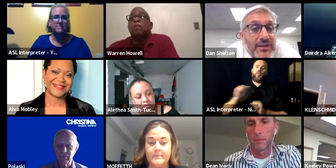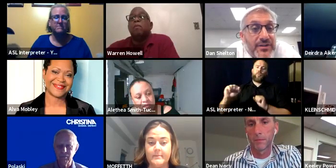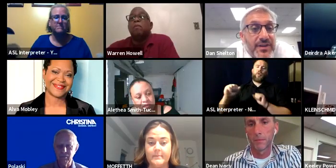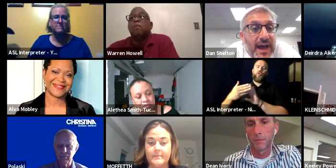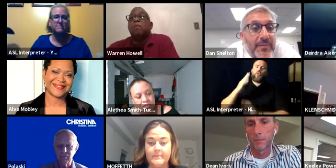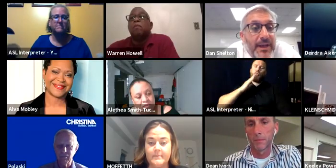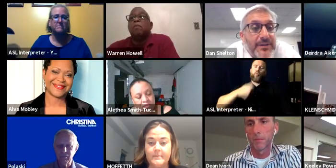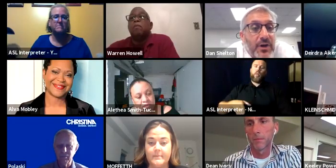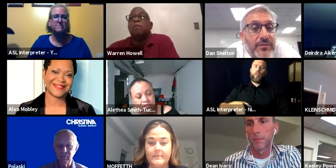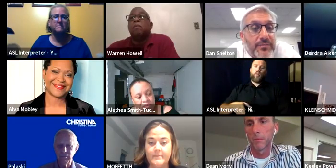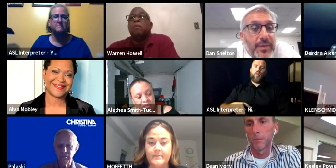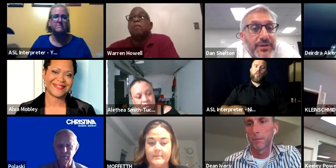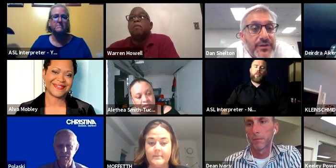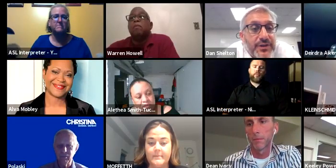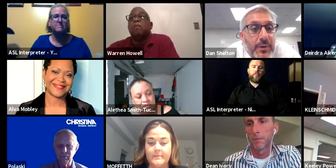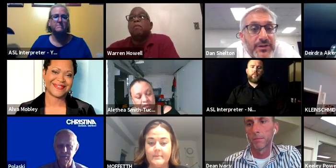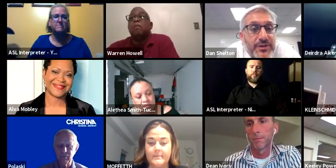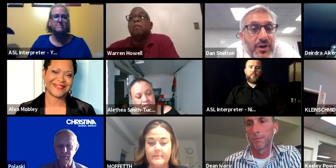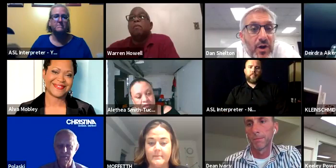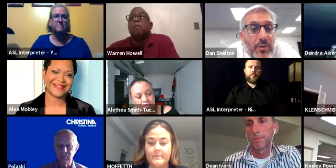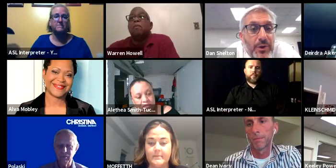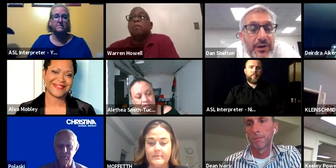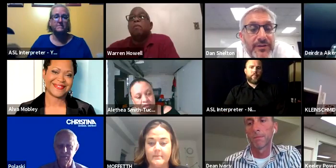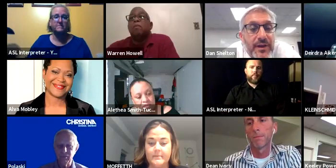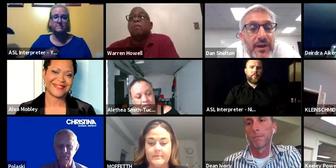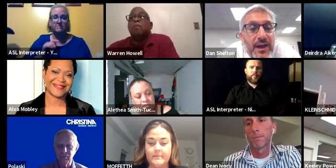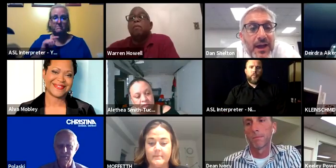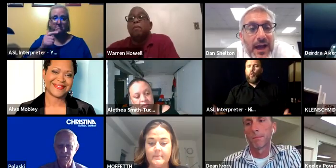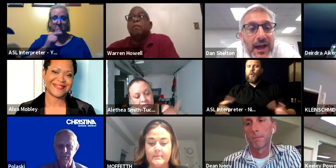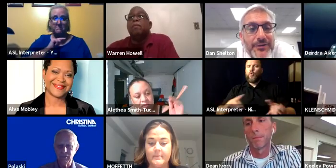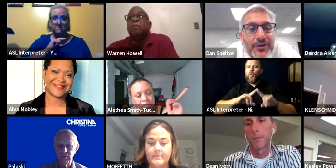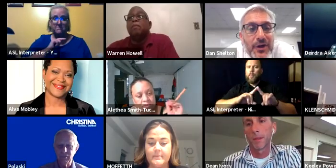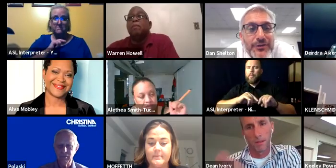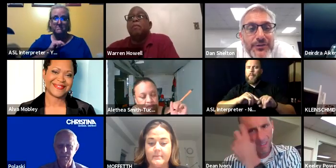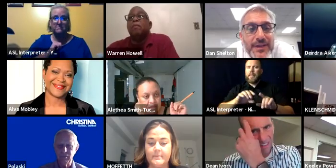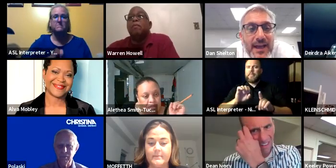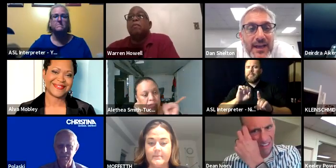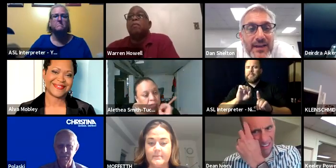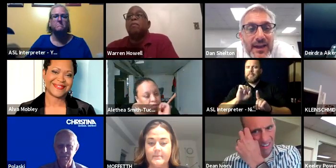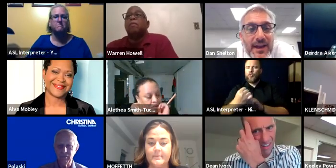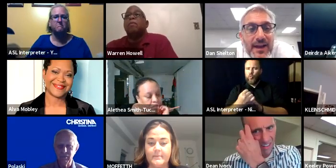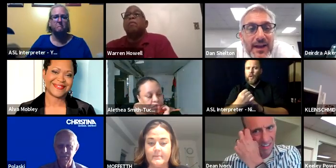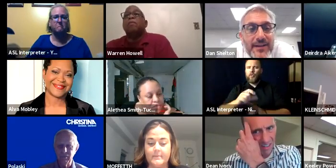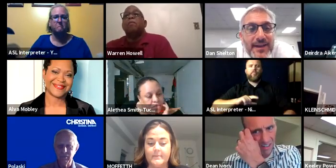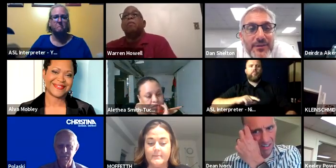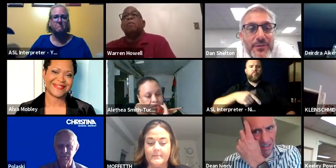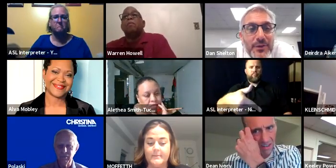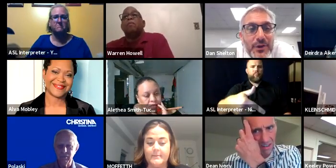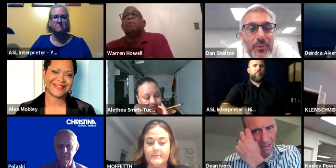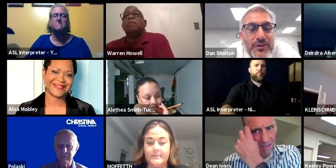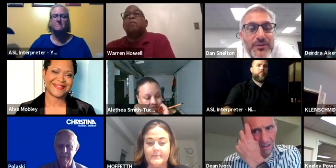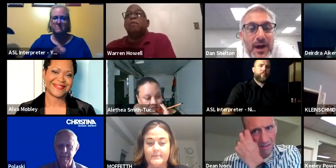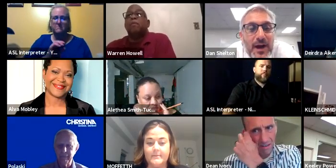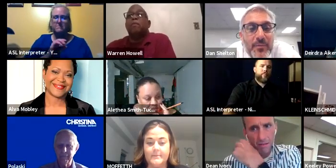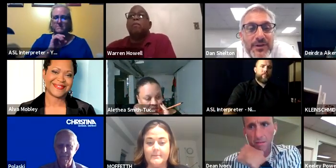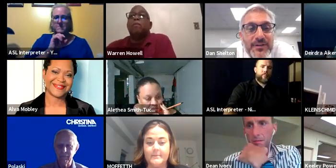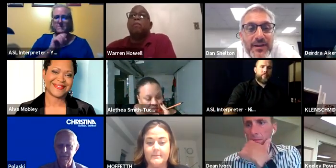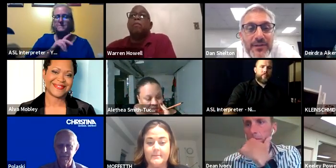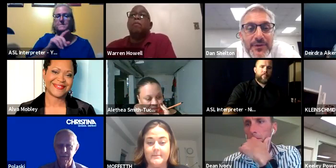make a change to that based on the situation in our own buildings. I should also say, and I say this with a little bit